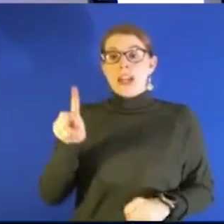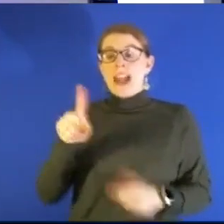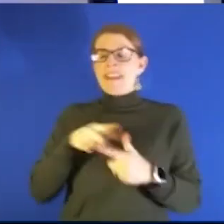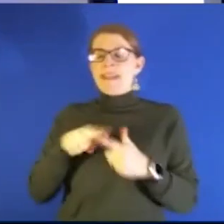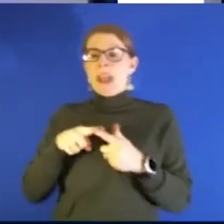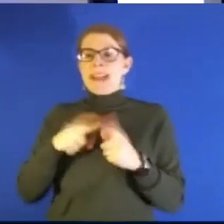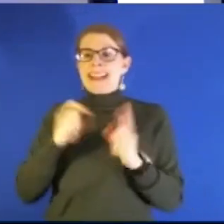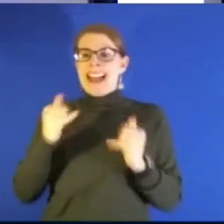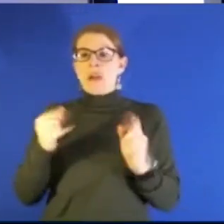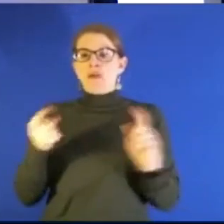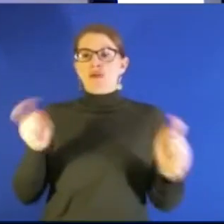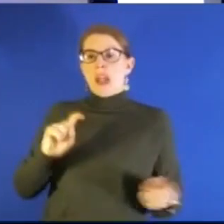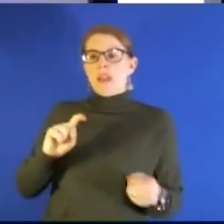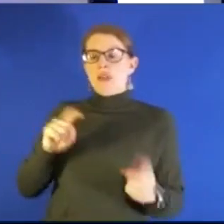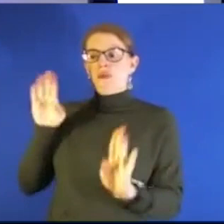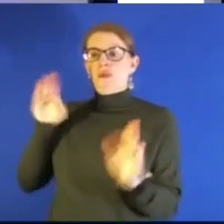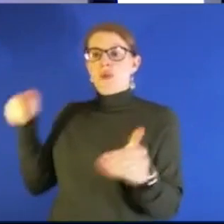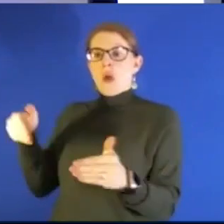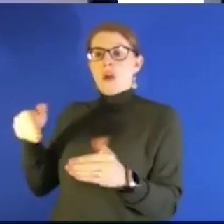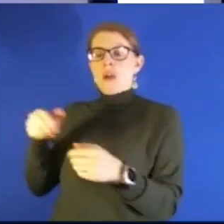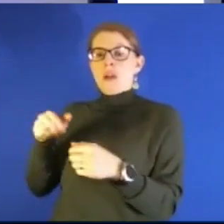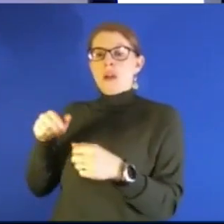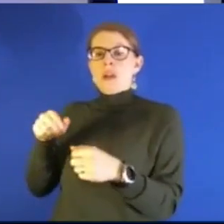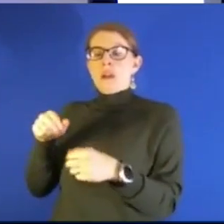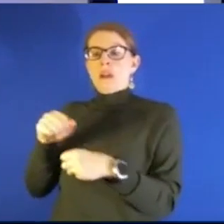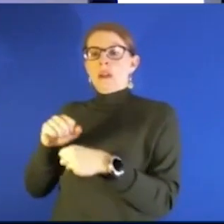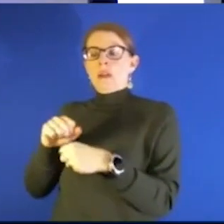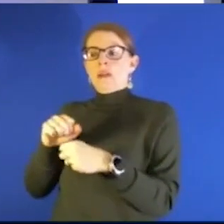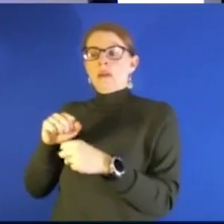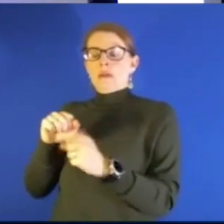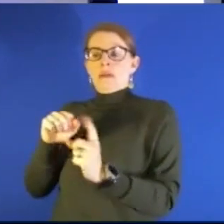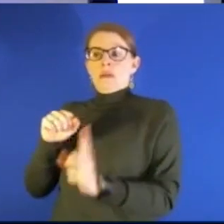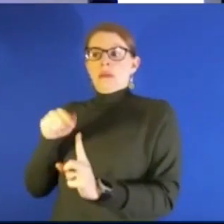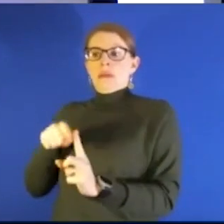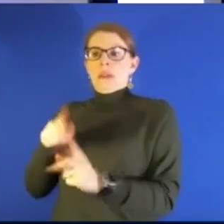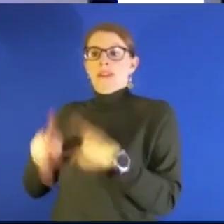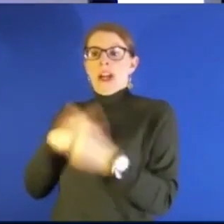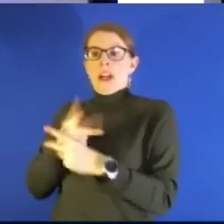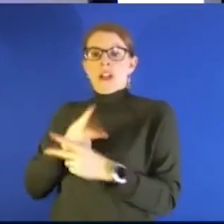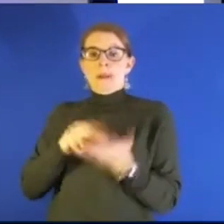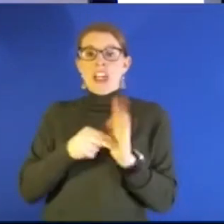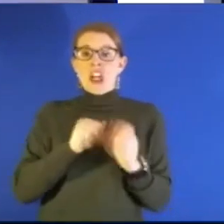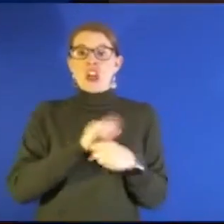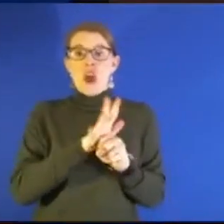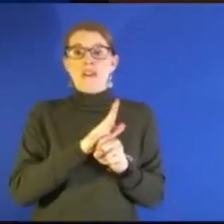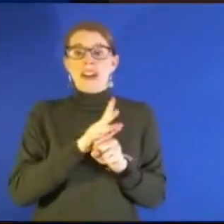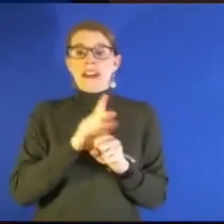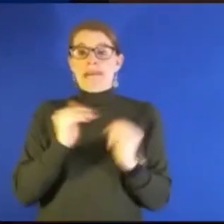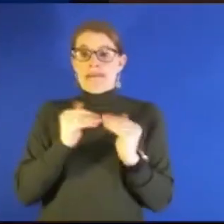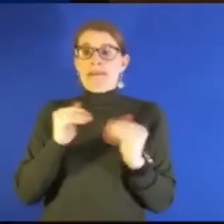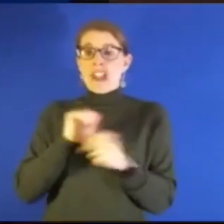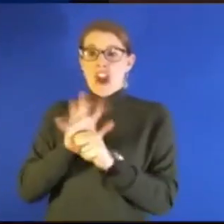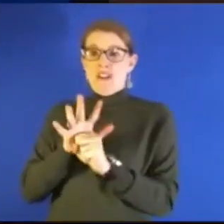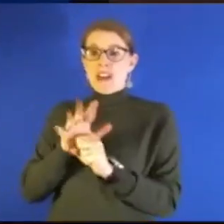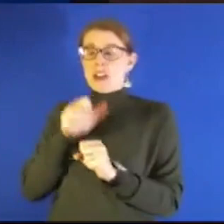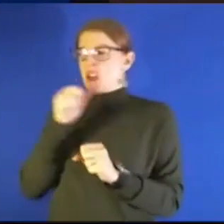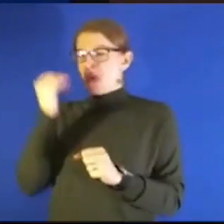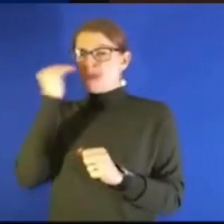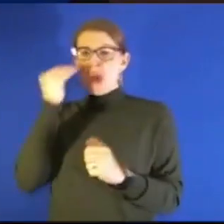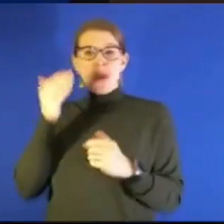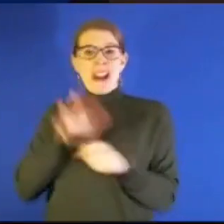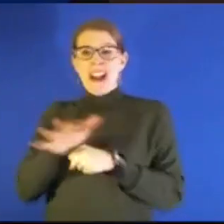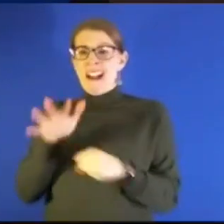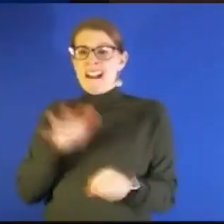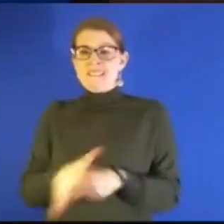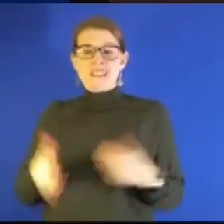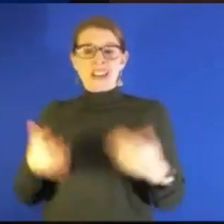And so when people say, I have Omicron, it's like COVID is COVID. Is that what you're saying? COVID is COVID is COVID? We don't know enough, right? I know Hawkeye would be